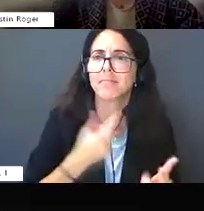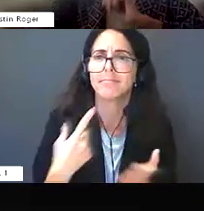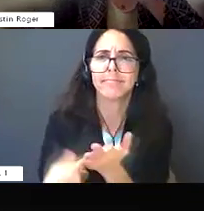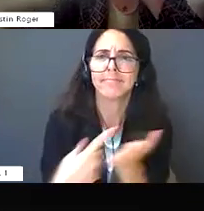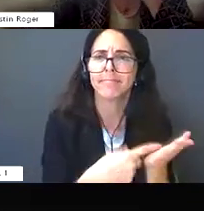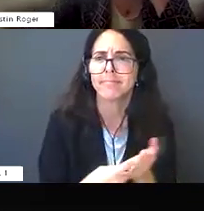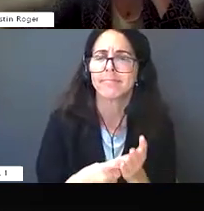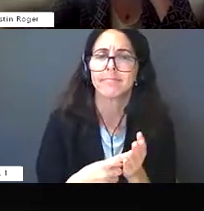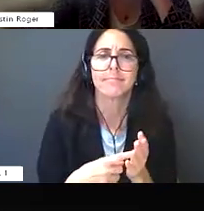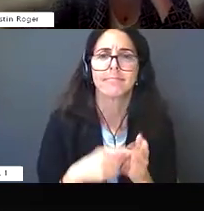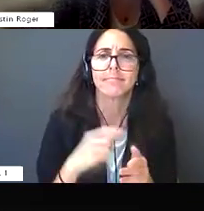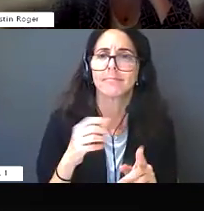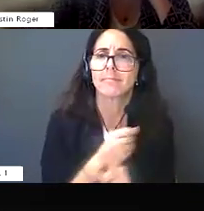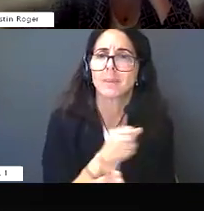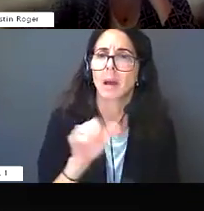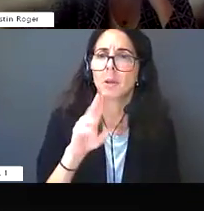signs.